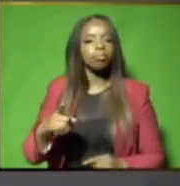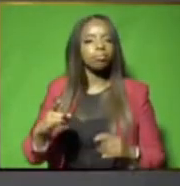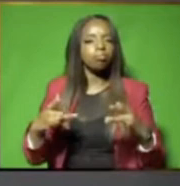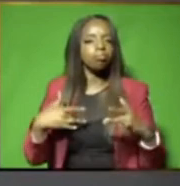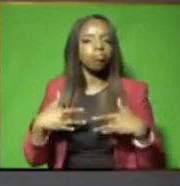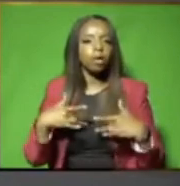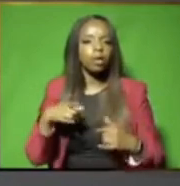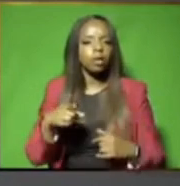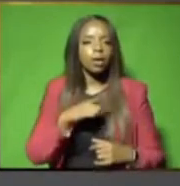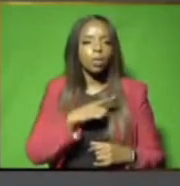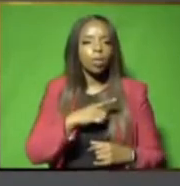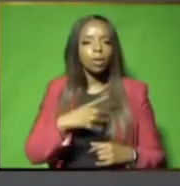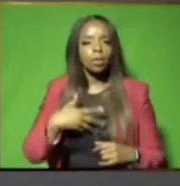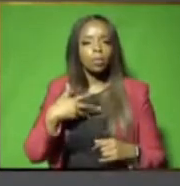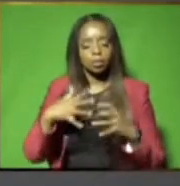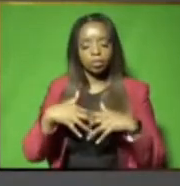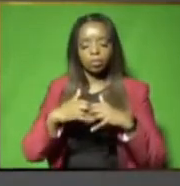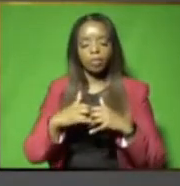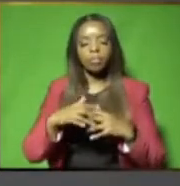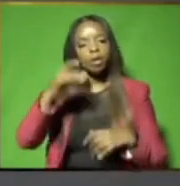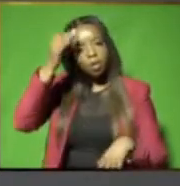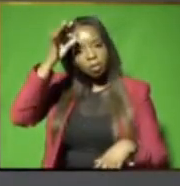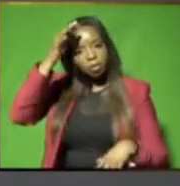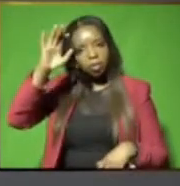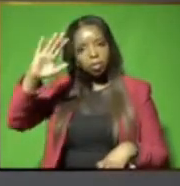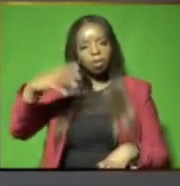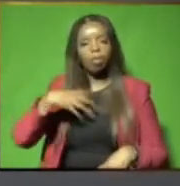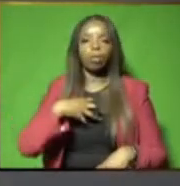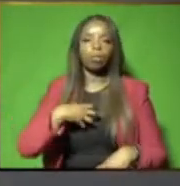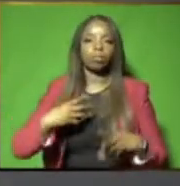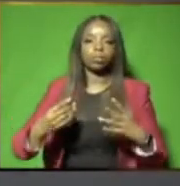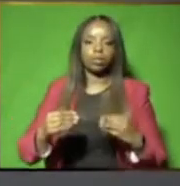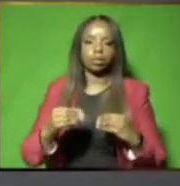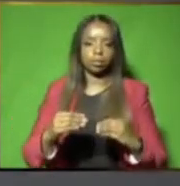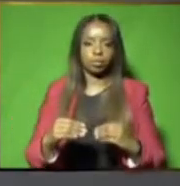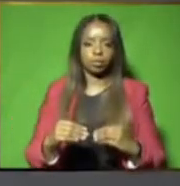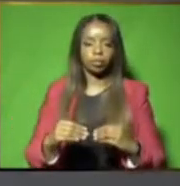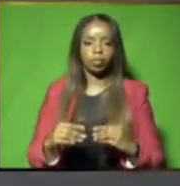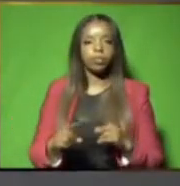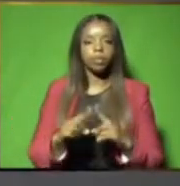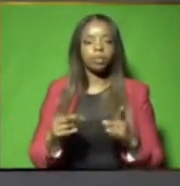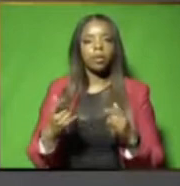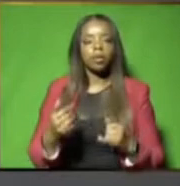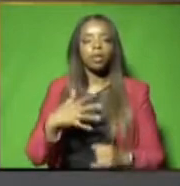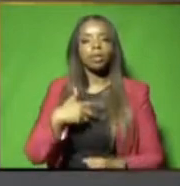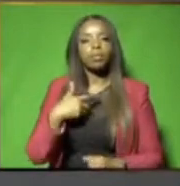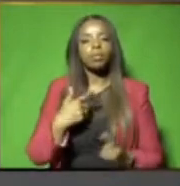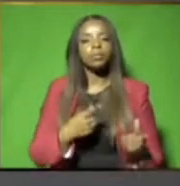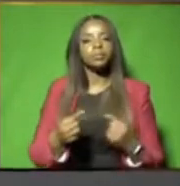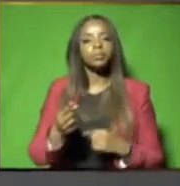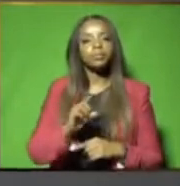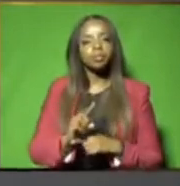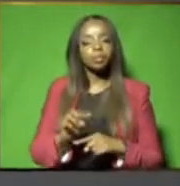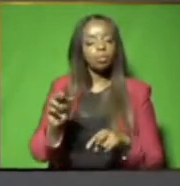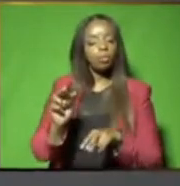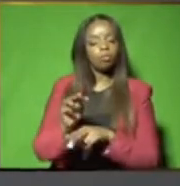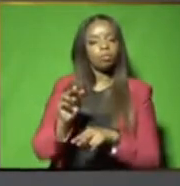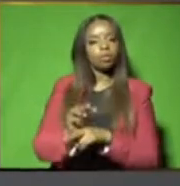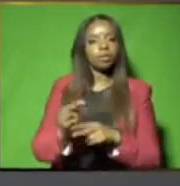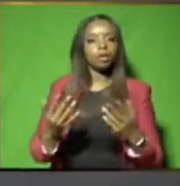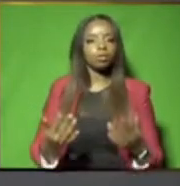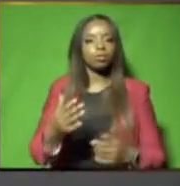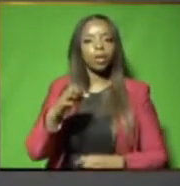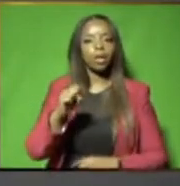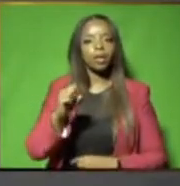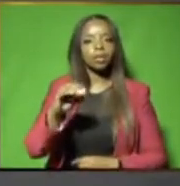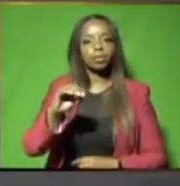a state-owned holding company is the panacea to providing effective oversight of SOEs. The